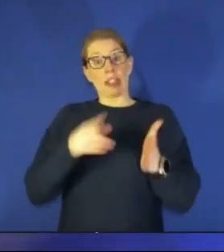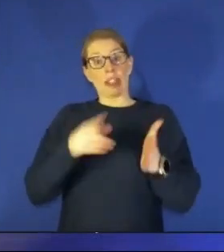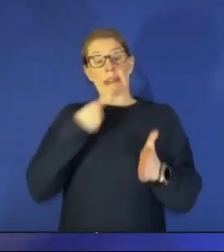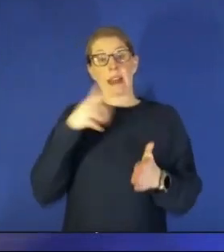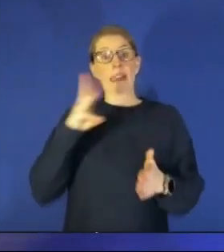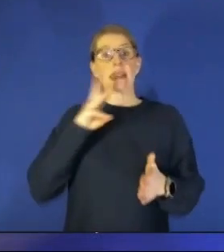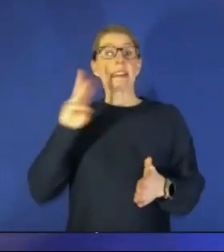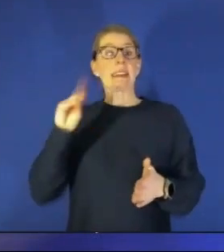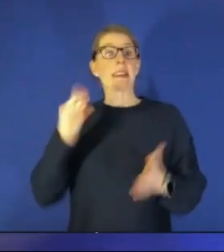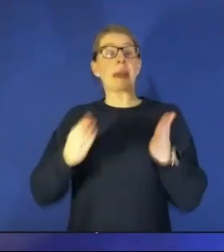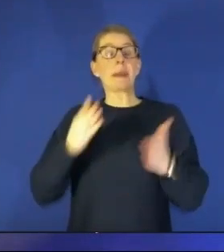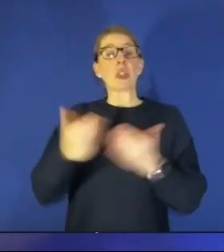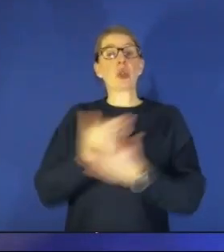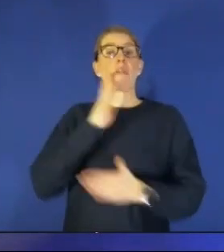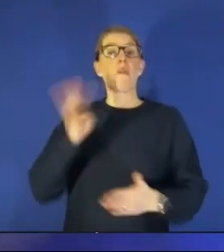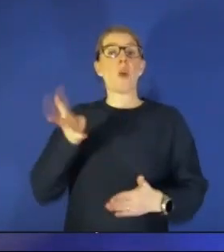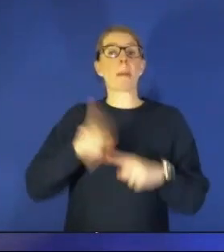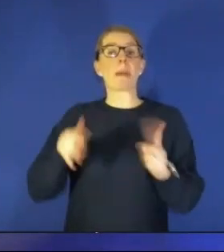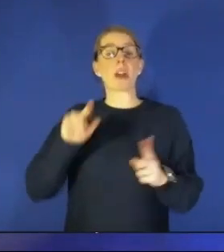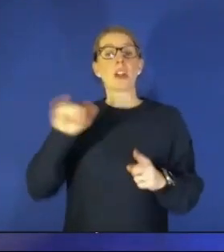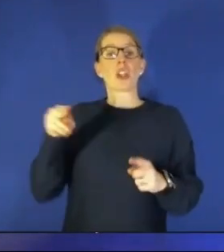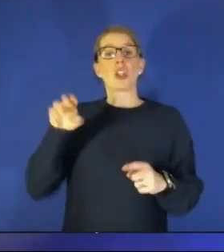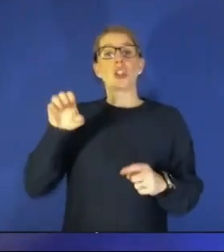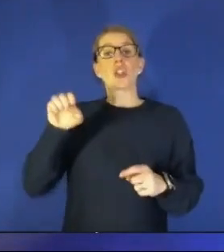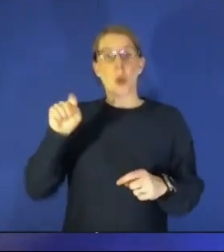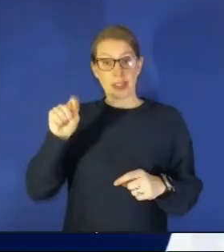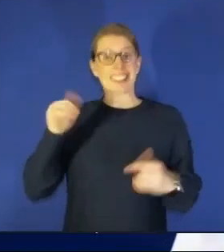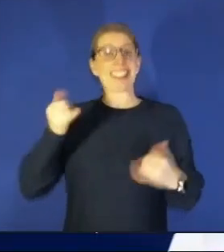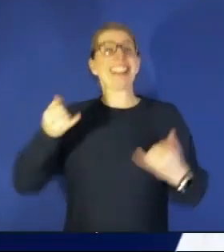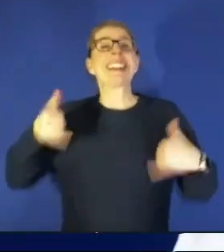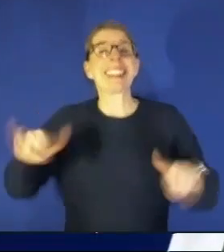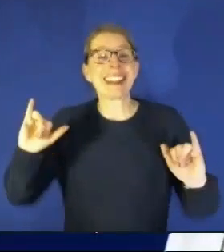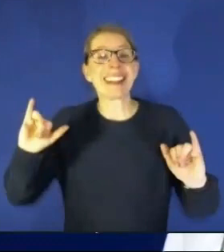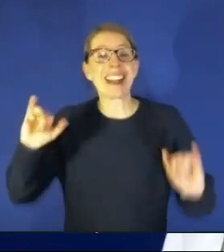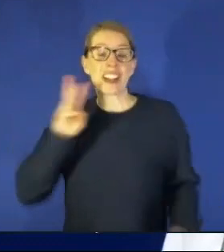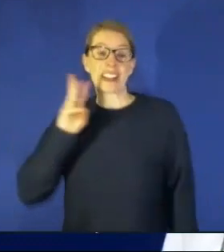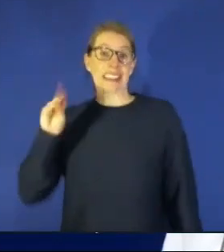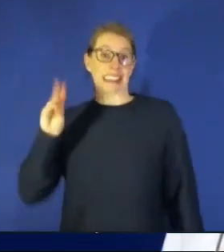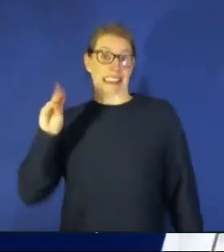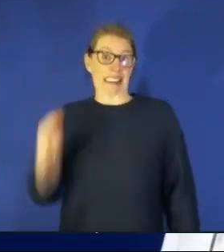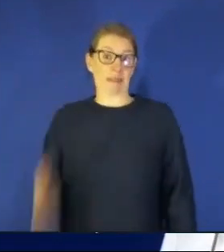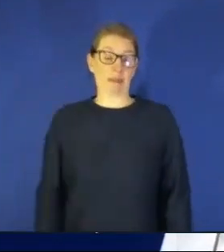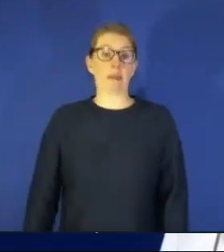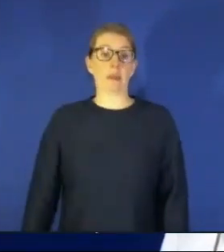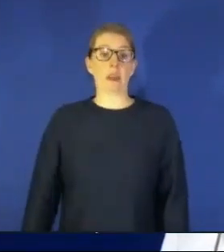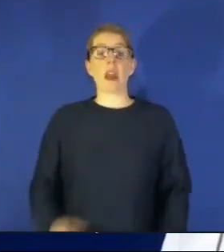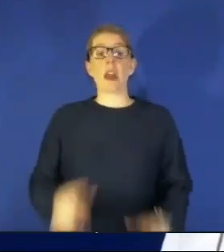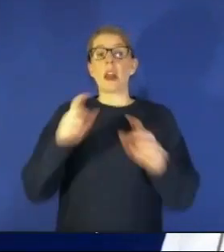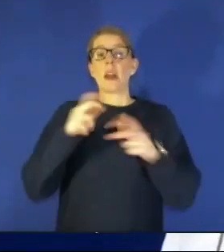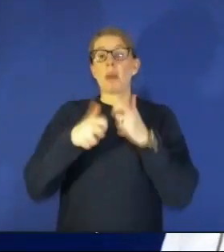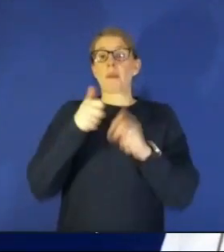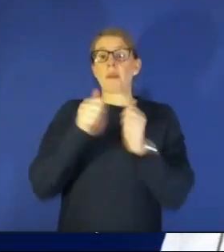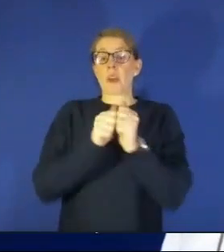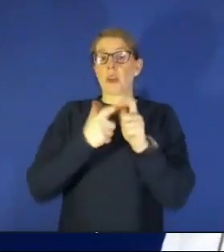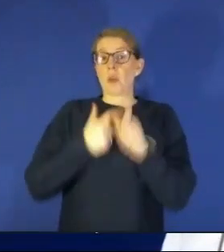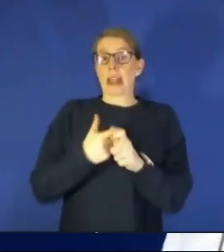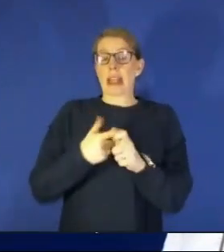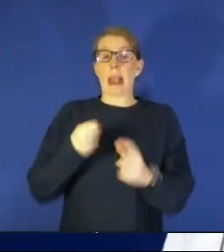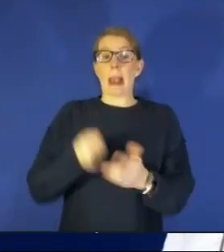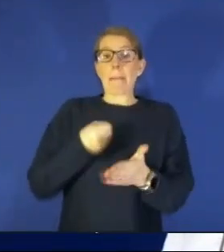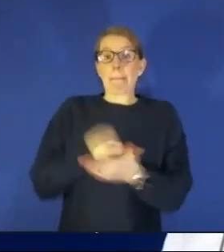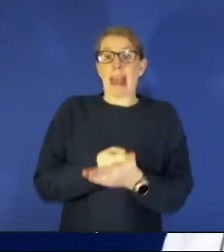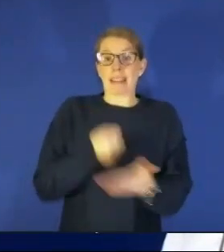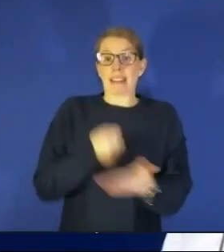40, but your joints are still 60. Yeah. Whether you like it or not. And so the problem with running is after a while that impact does affect your joint space.